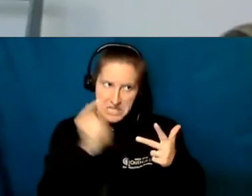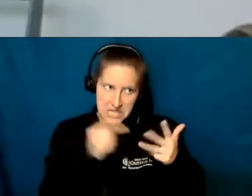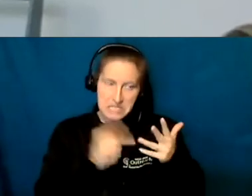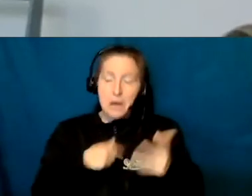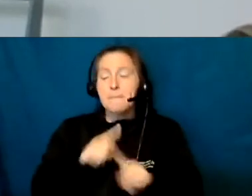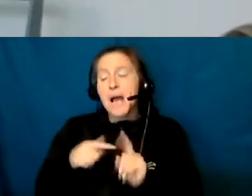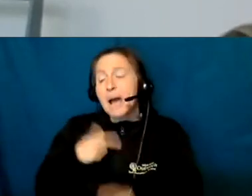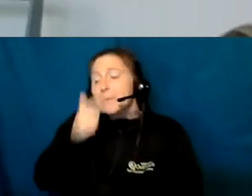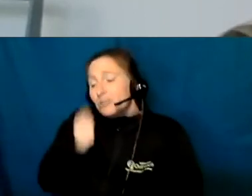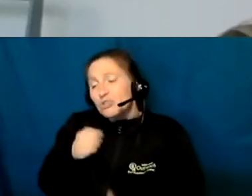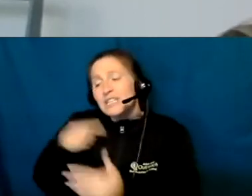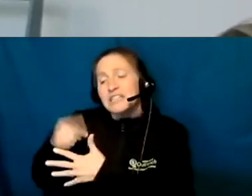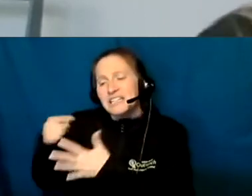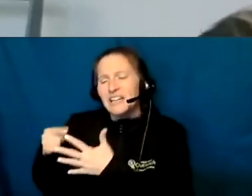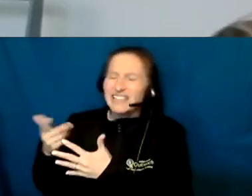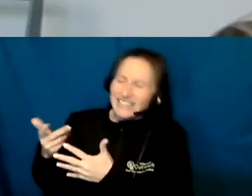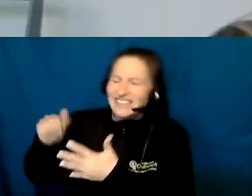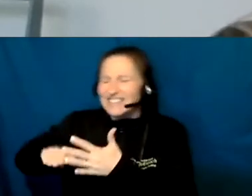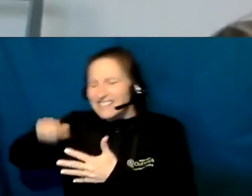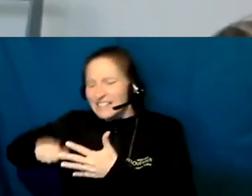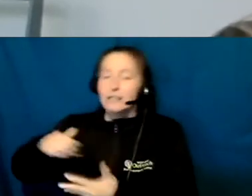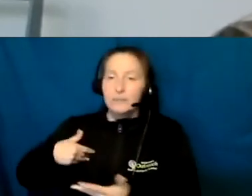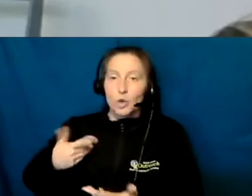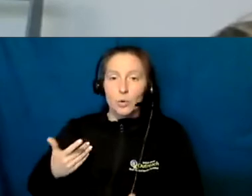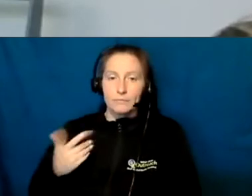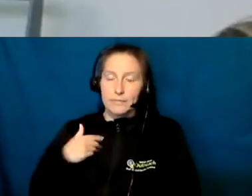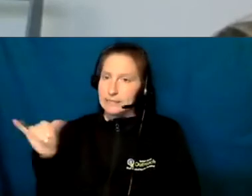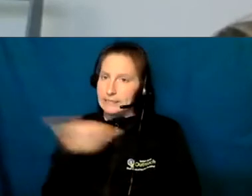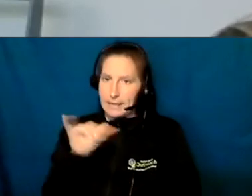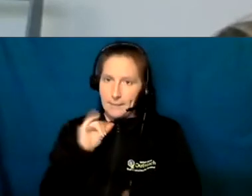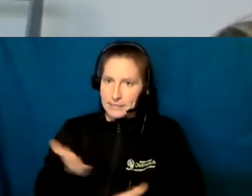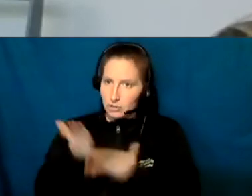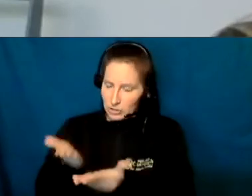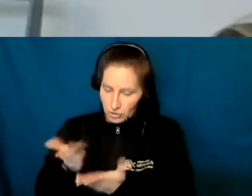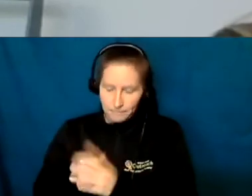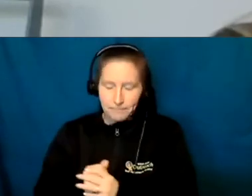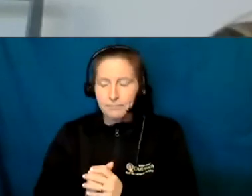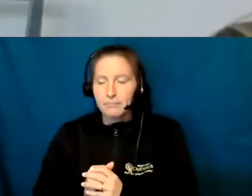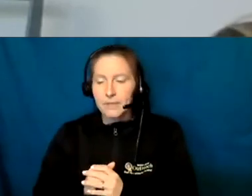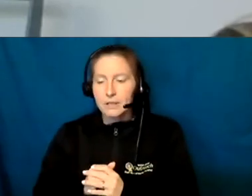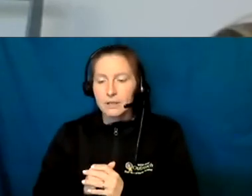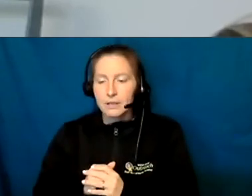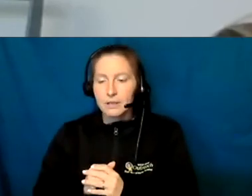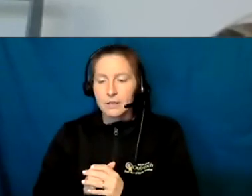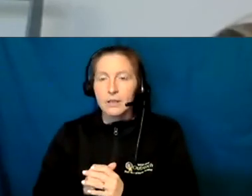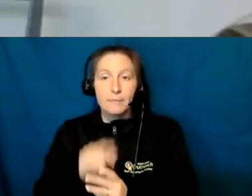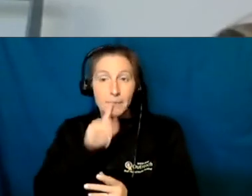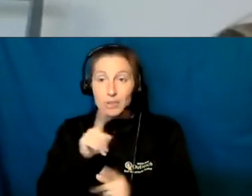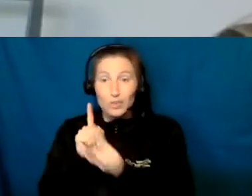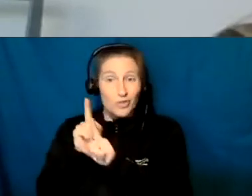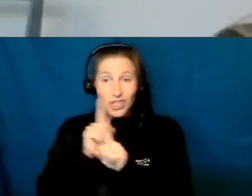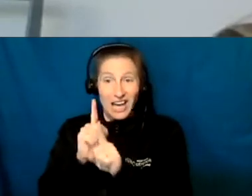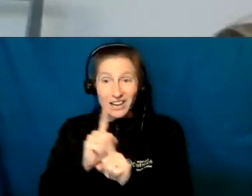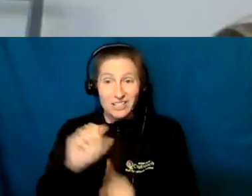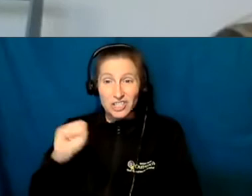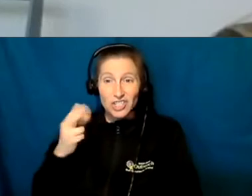in but not sure. So I kind of gave the similar suggestions to just shadow people and